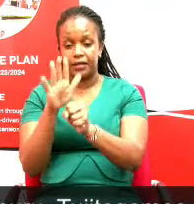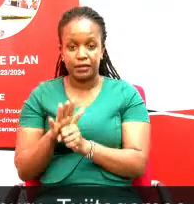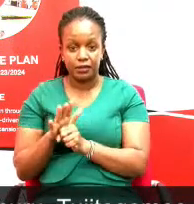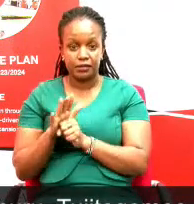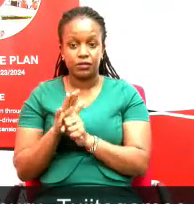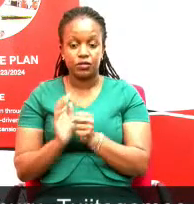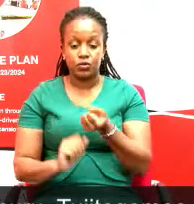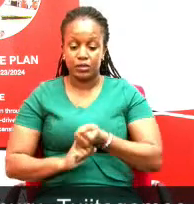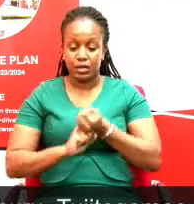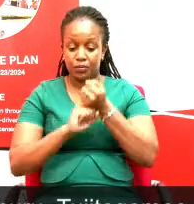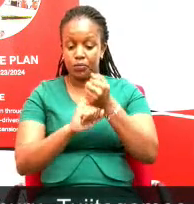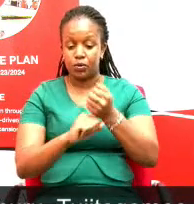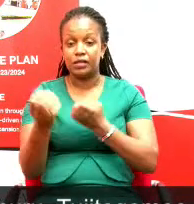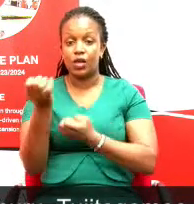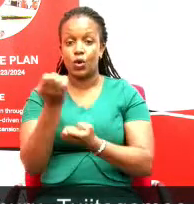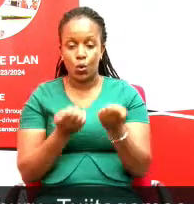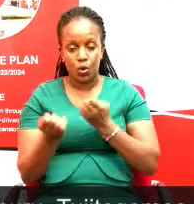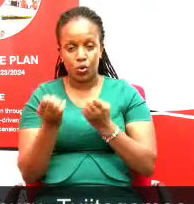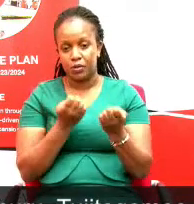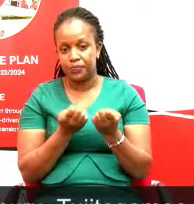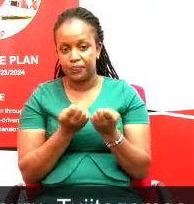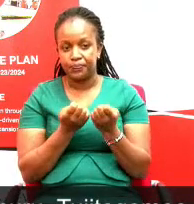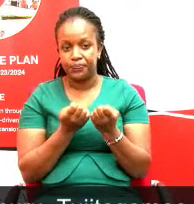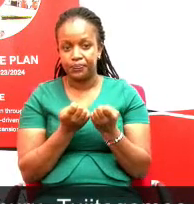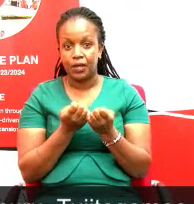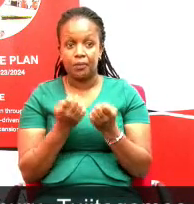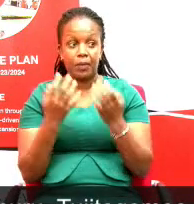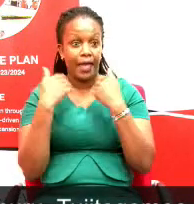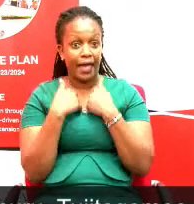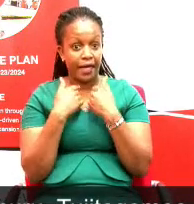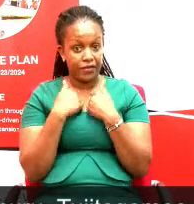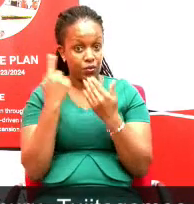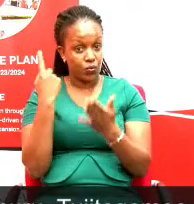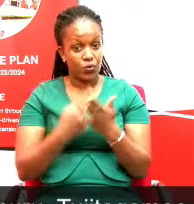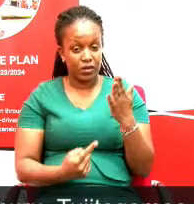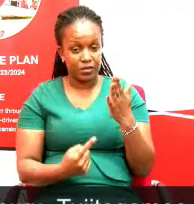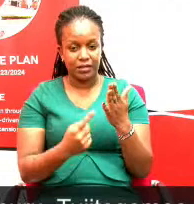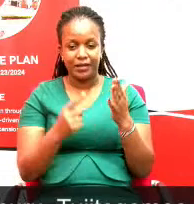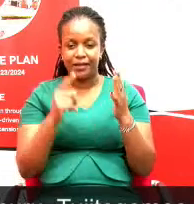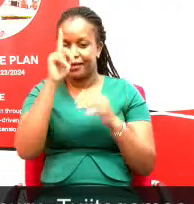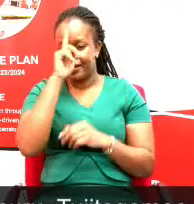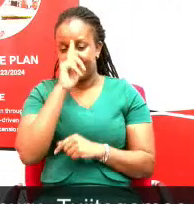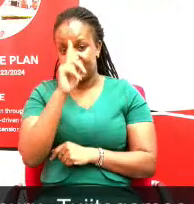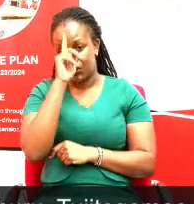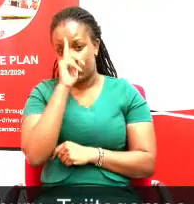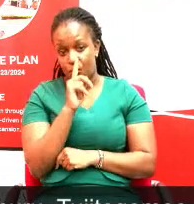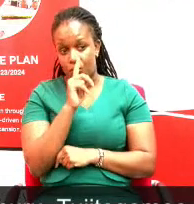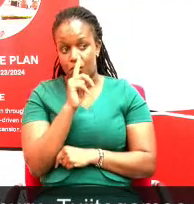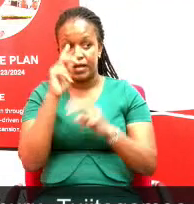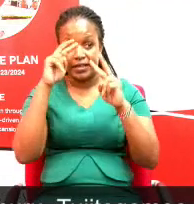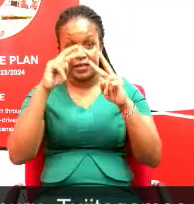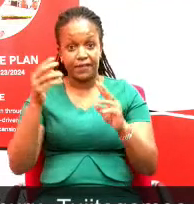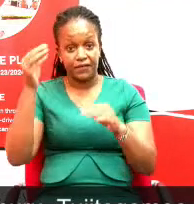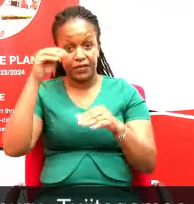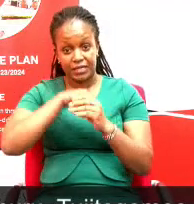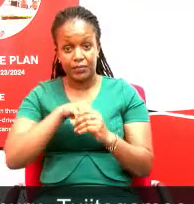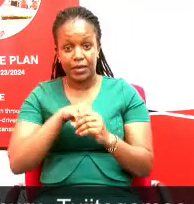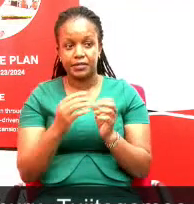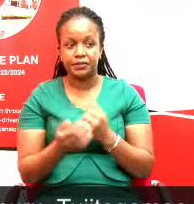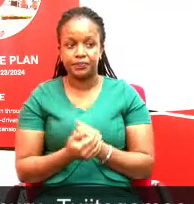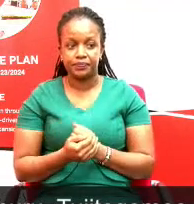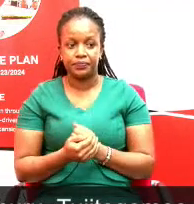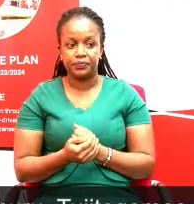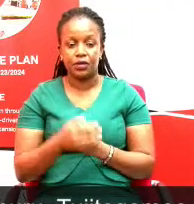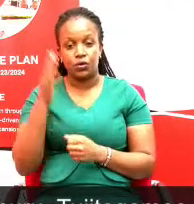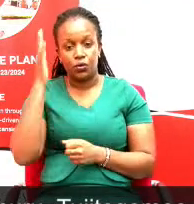cushion and support the economy, by having this critical investment. Of